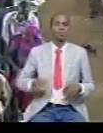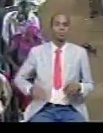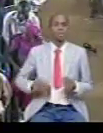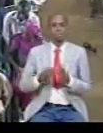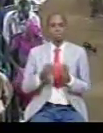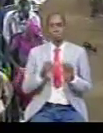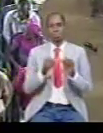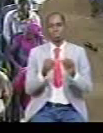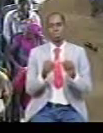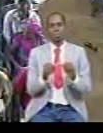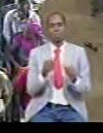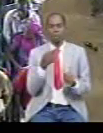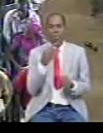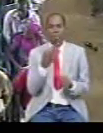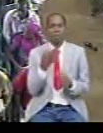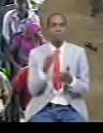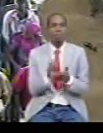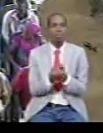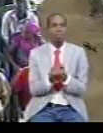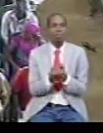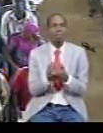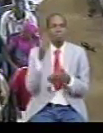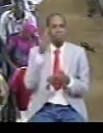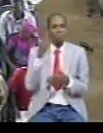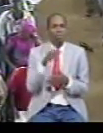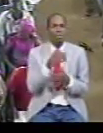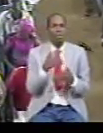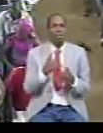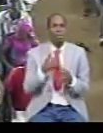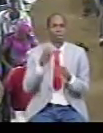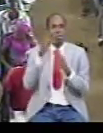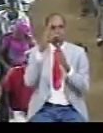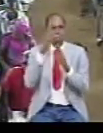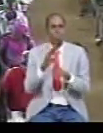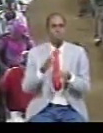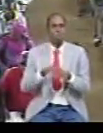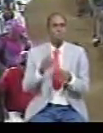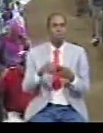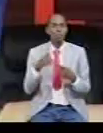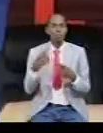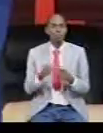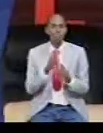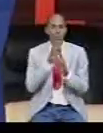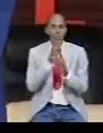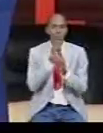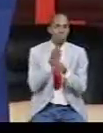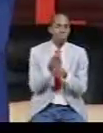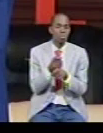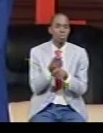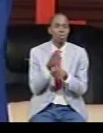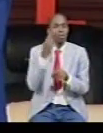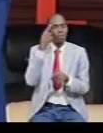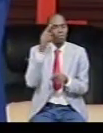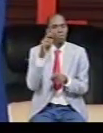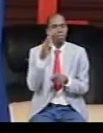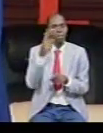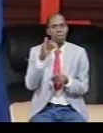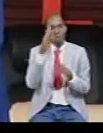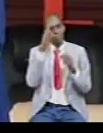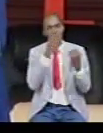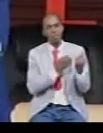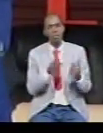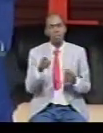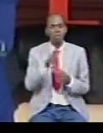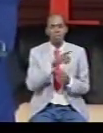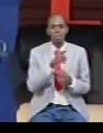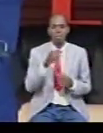to say, for he had respect unto the recompense of the reward. By faith he forsook Egypt, not